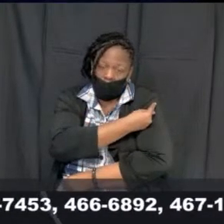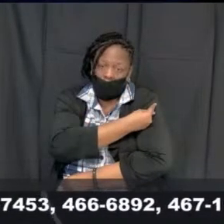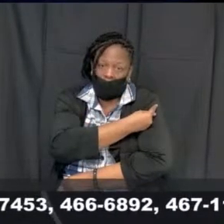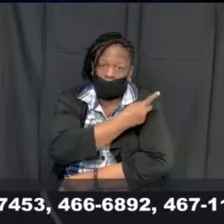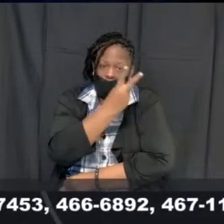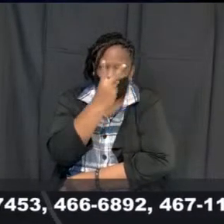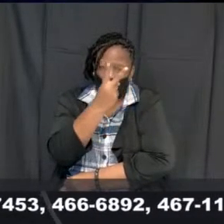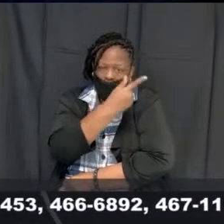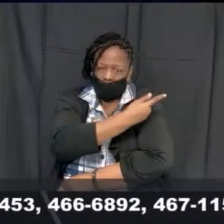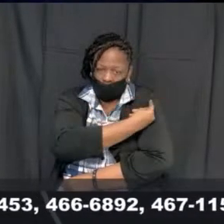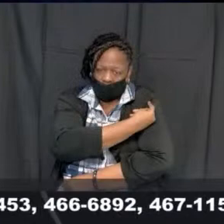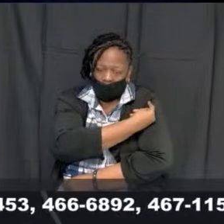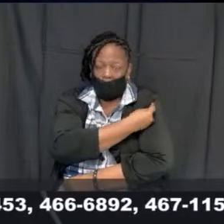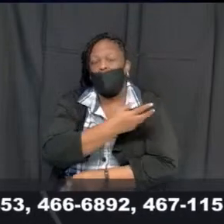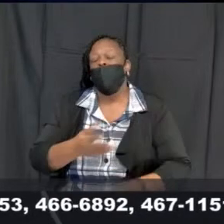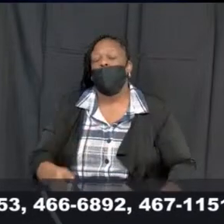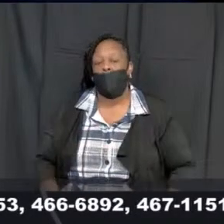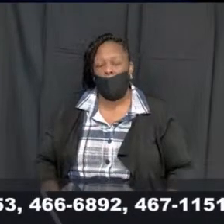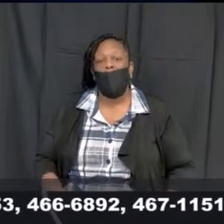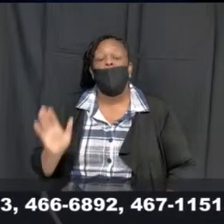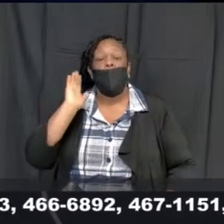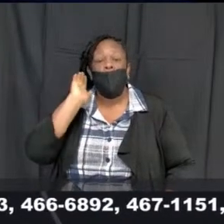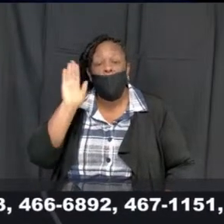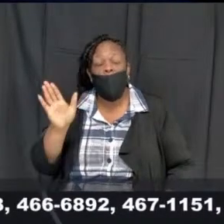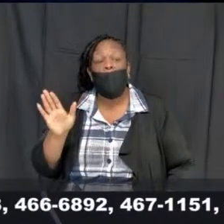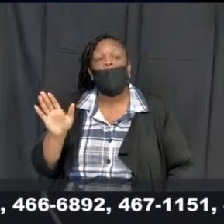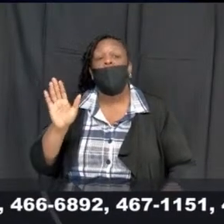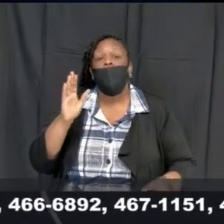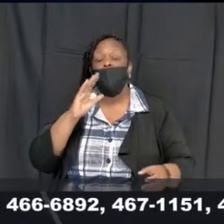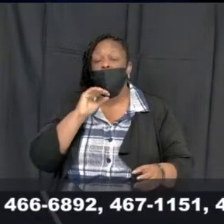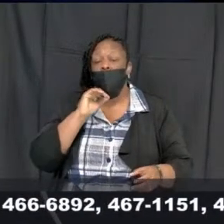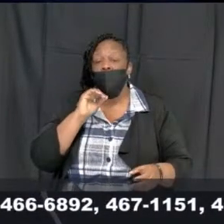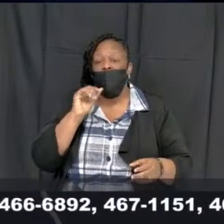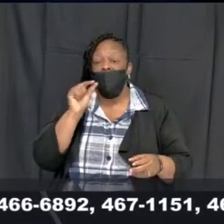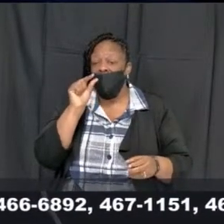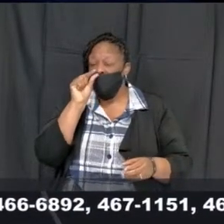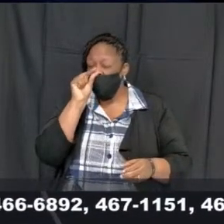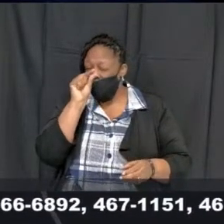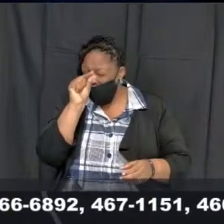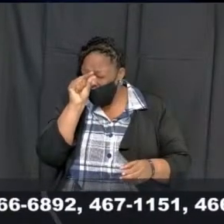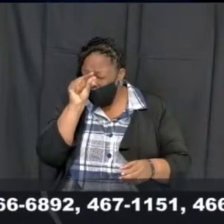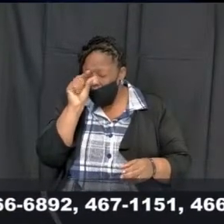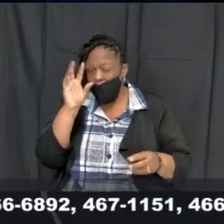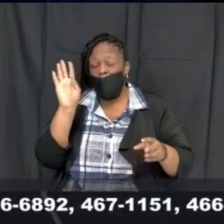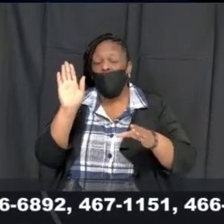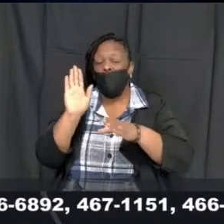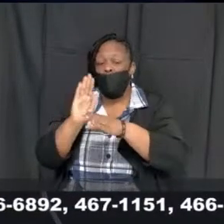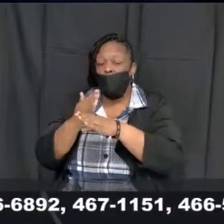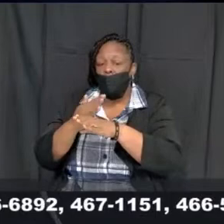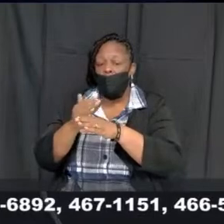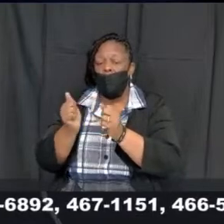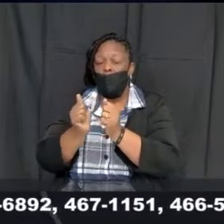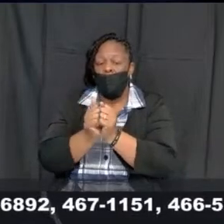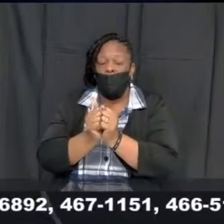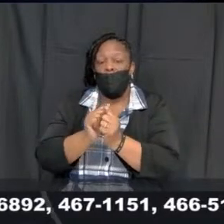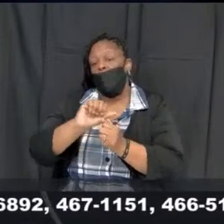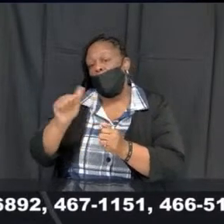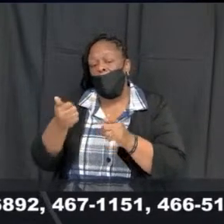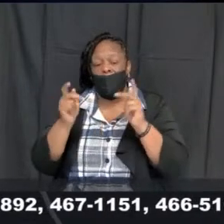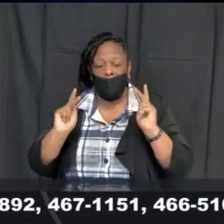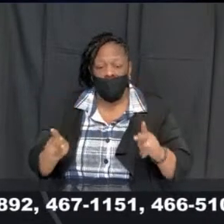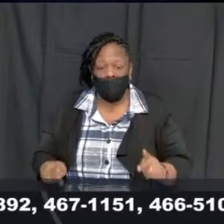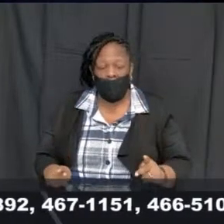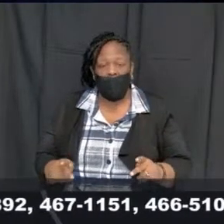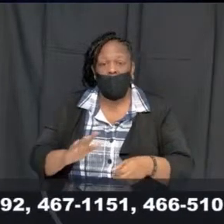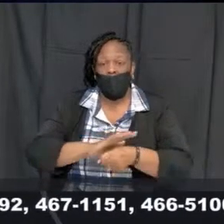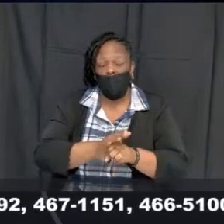therefore potentially less likely to transmit the disease to others. I therefore want to encourage all to consider